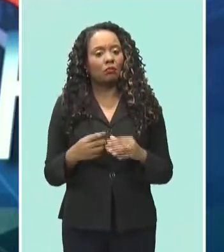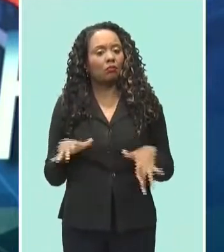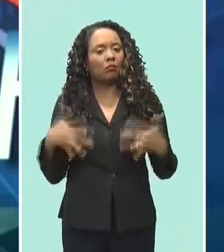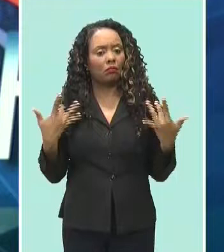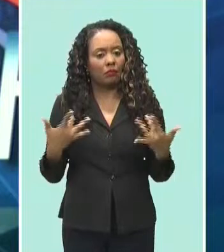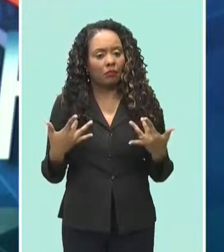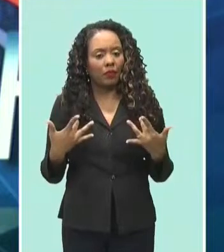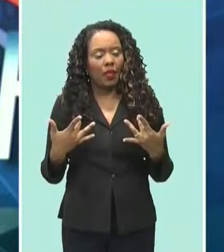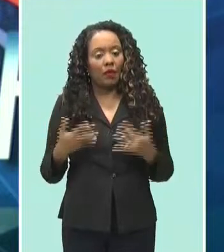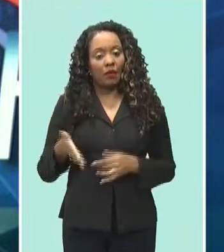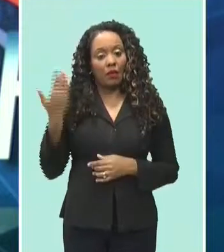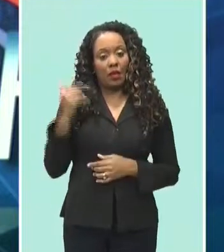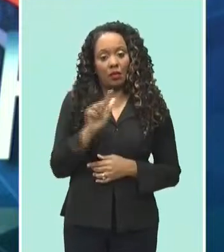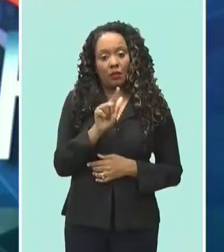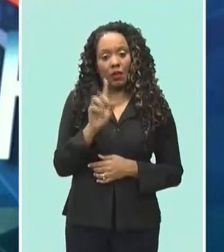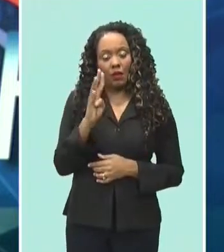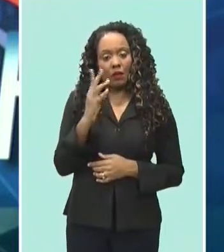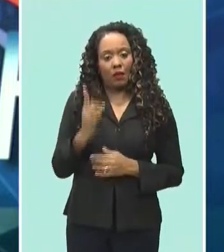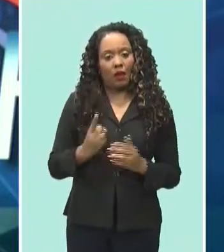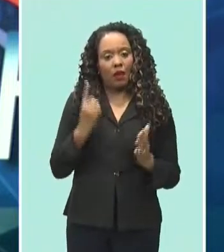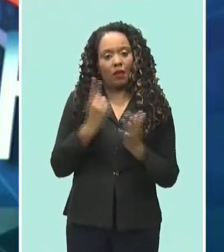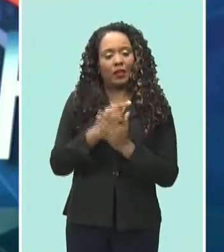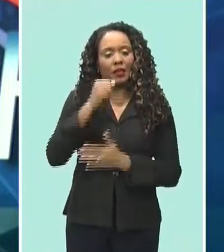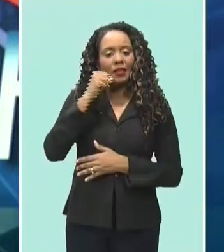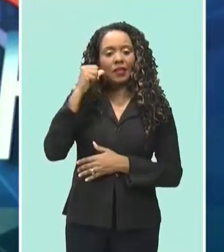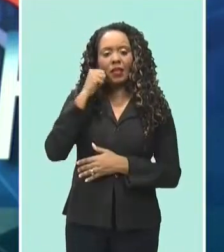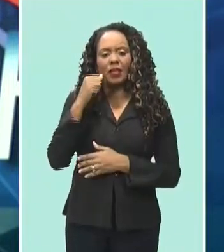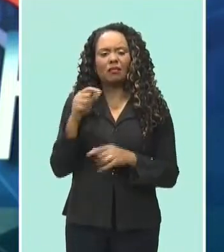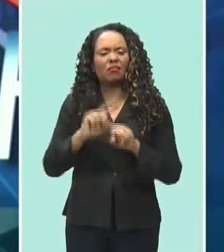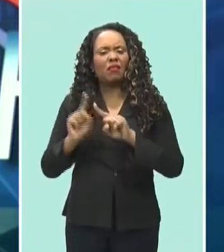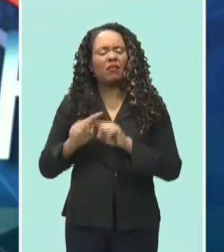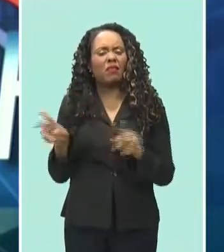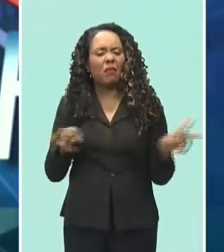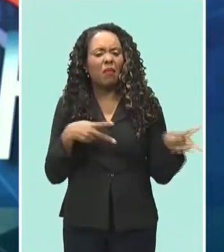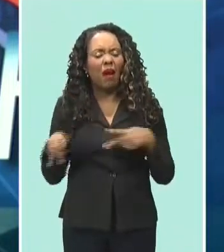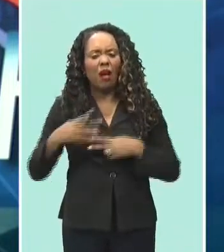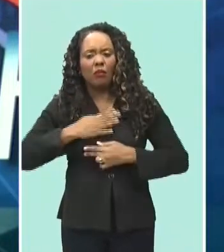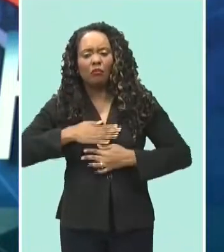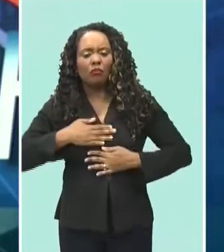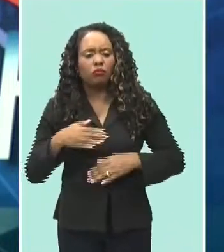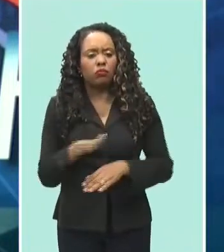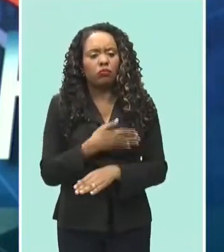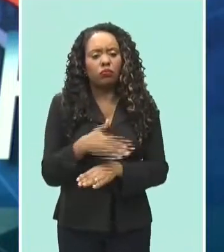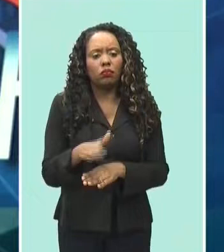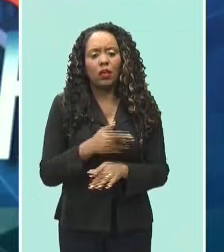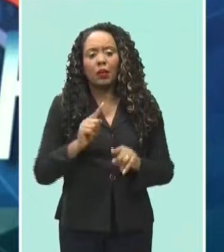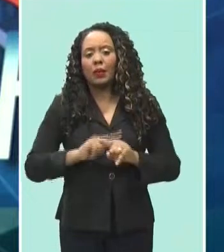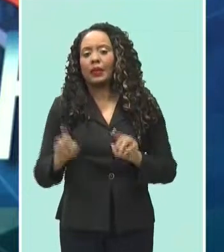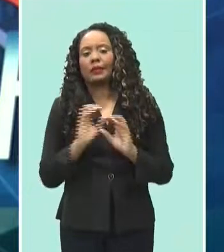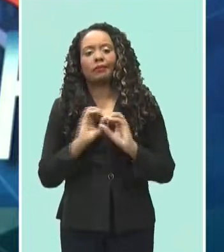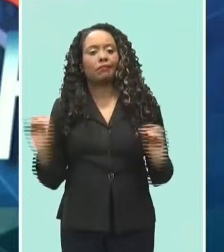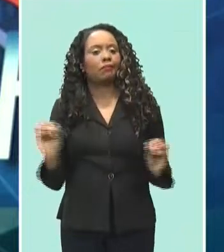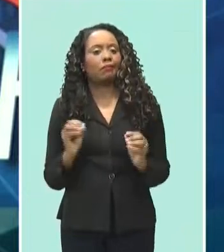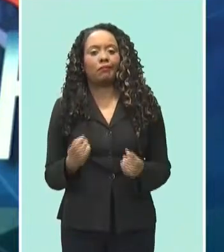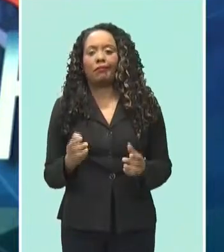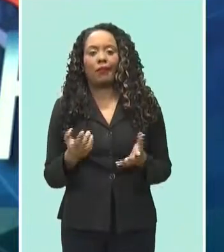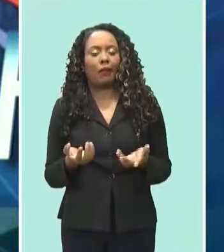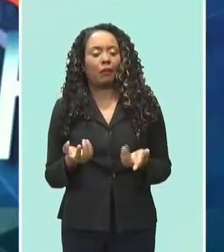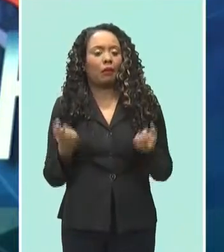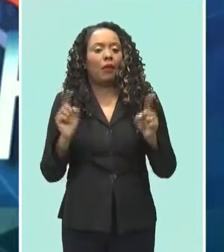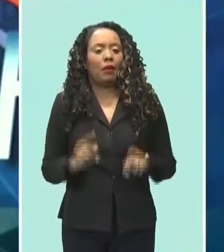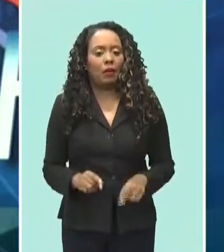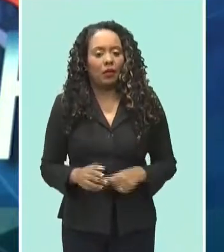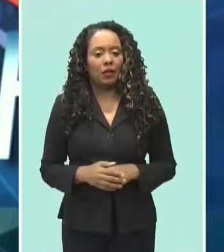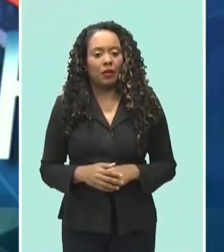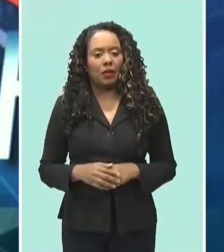incidents, especially over the last 24 hours when parties and other activities reached fever pitch. As Inspector Innes explains,